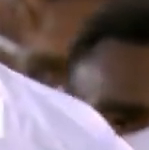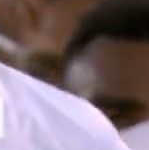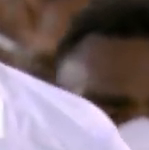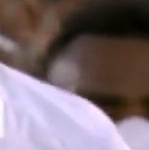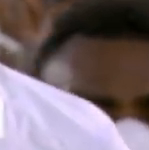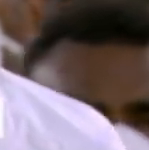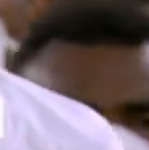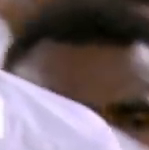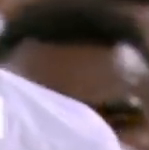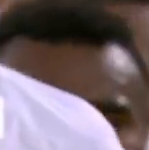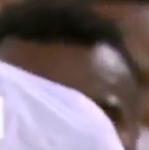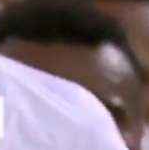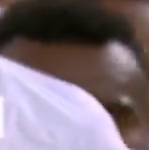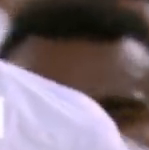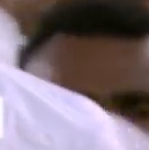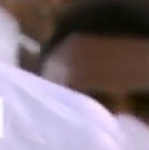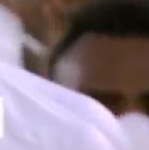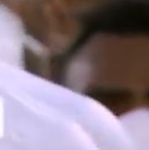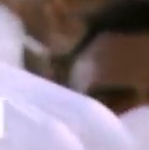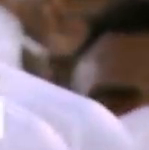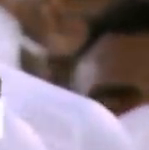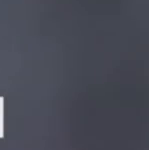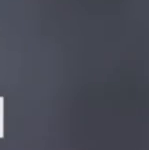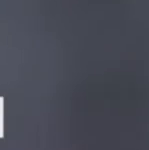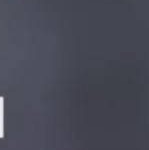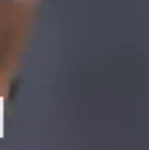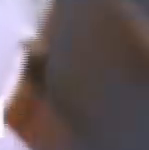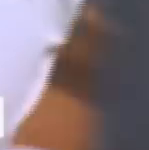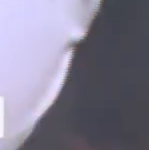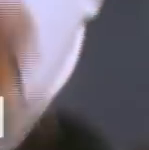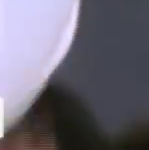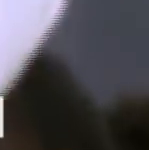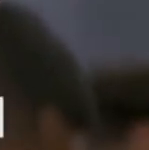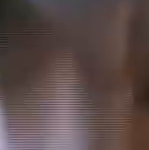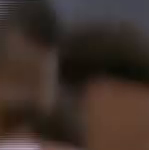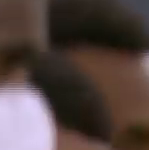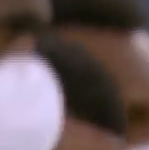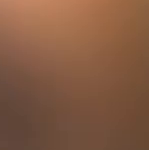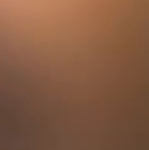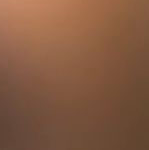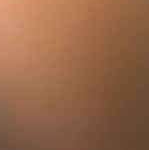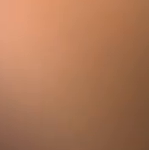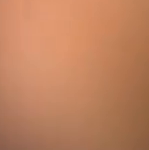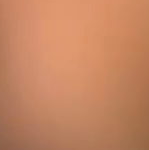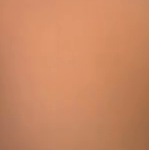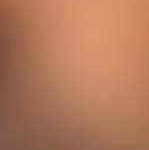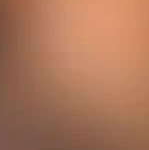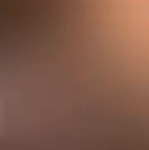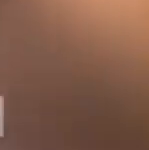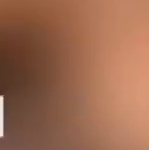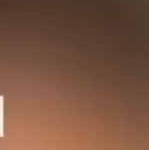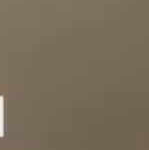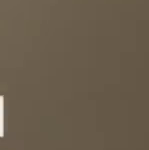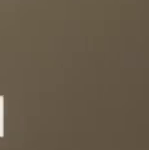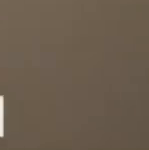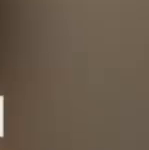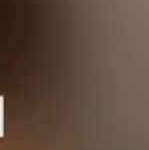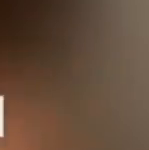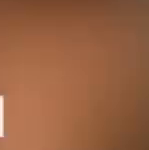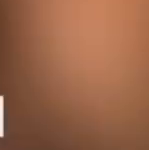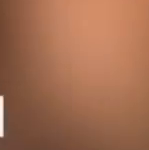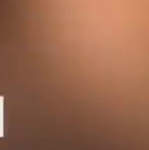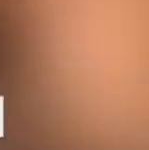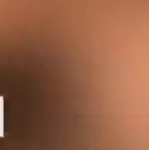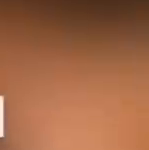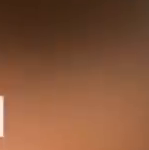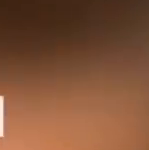Fulfilling his father's dream is what kept Wakurambili push beyond his limits. My father has been my motivator and biggest